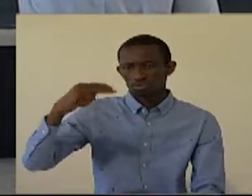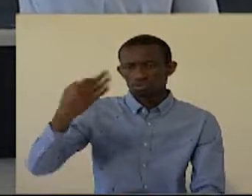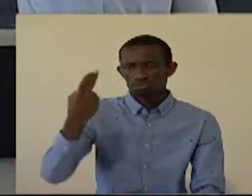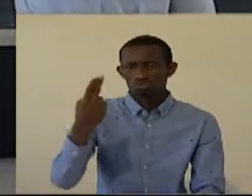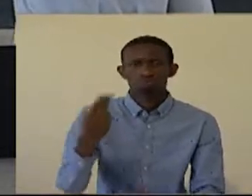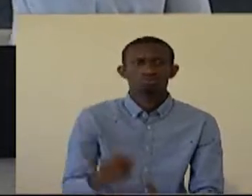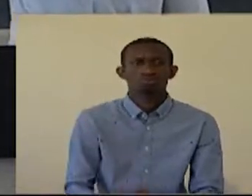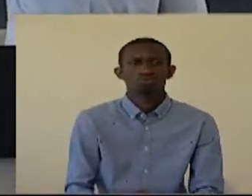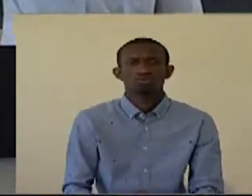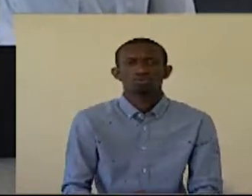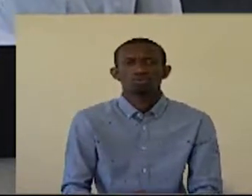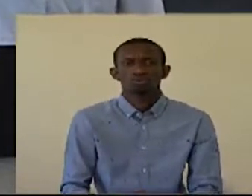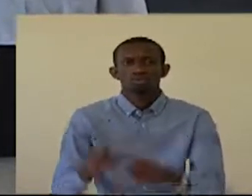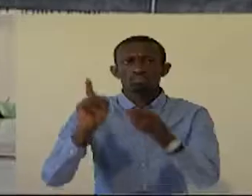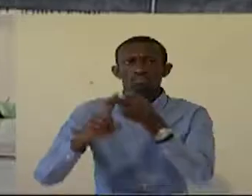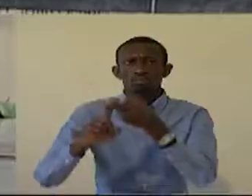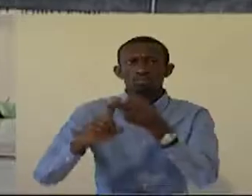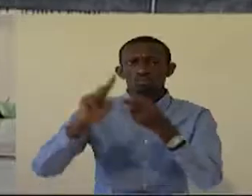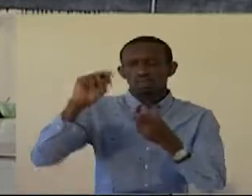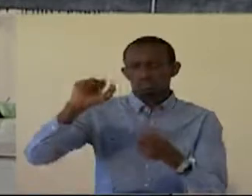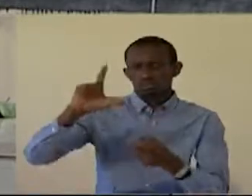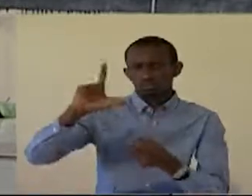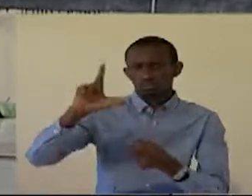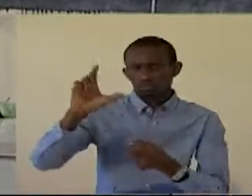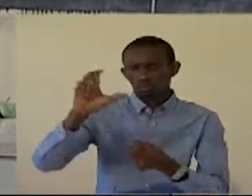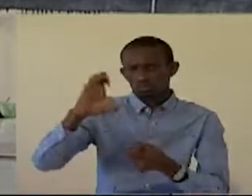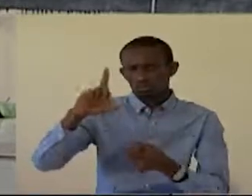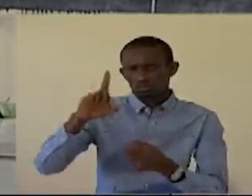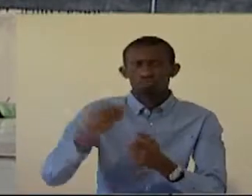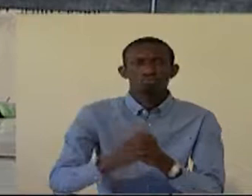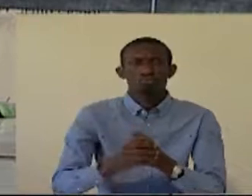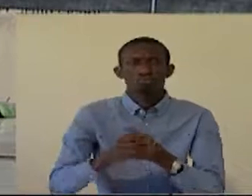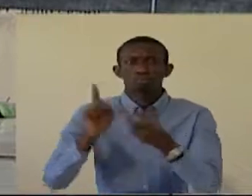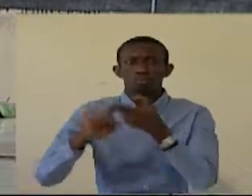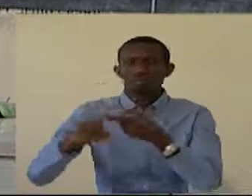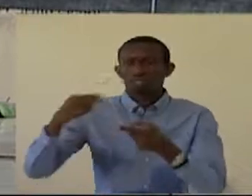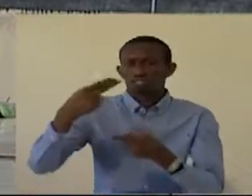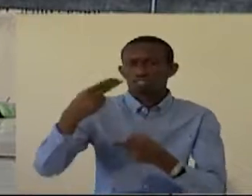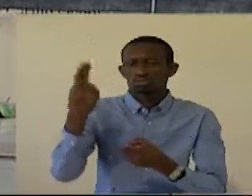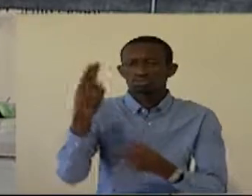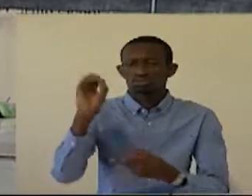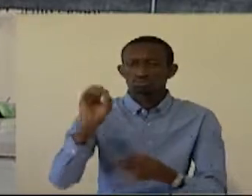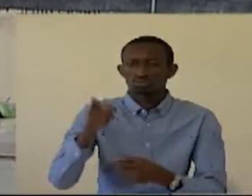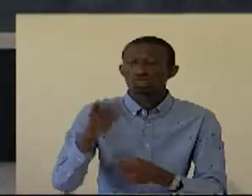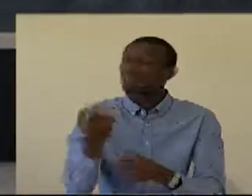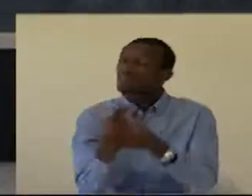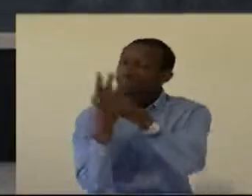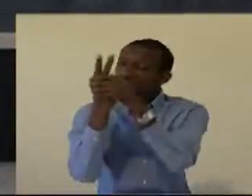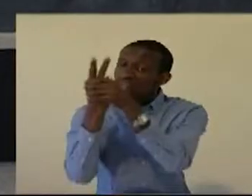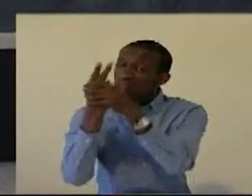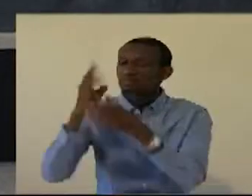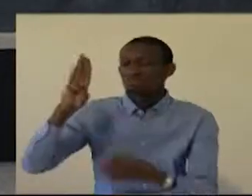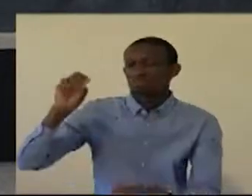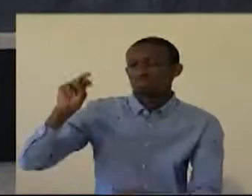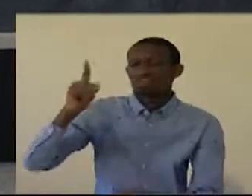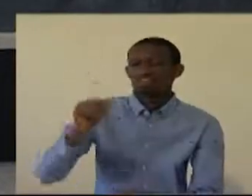and H2O. We are almost done. We have the double bond, and we